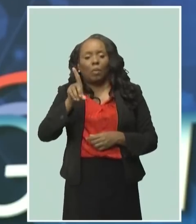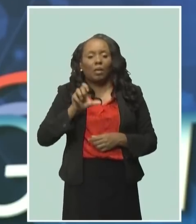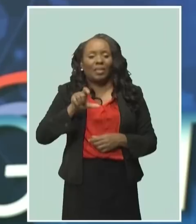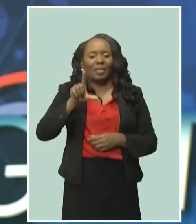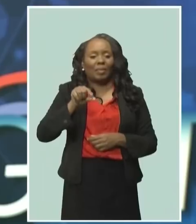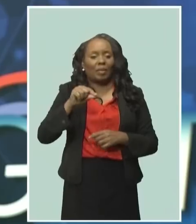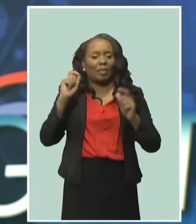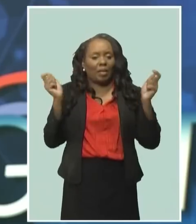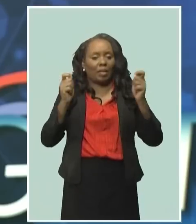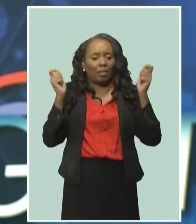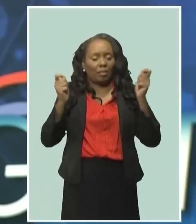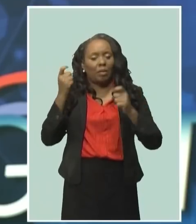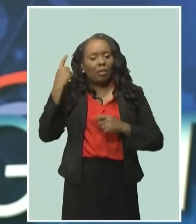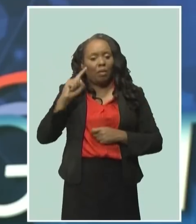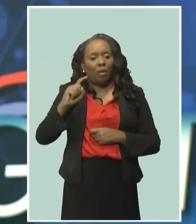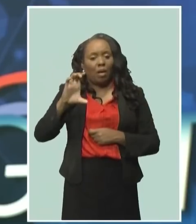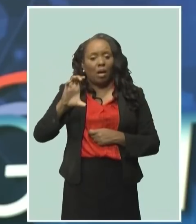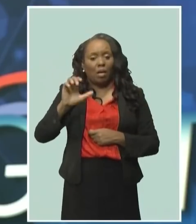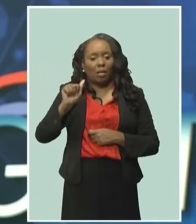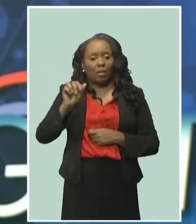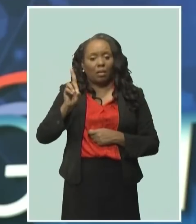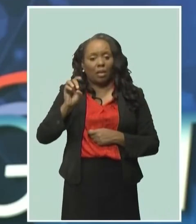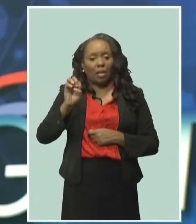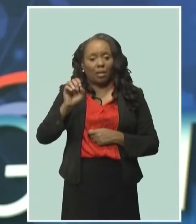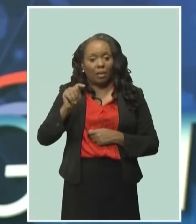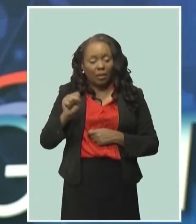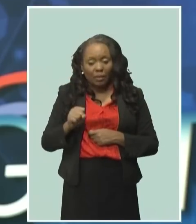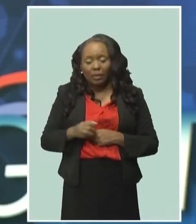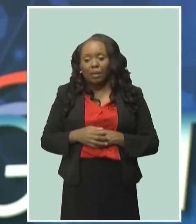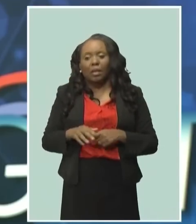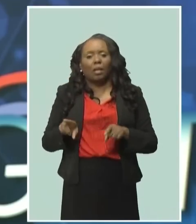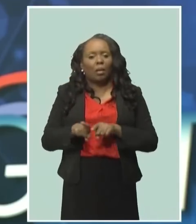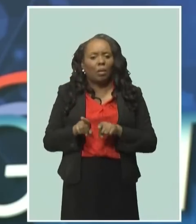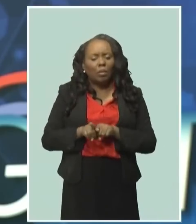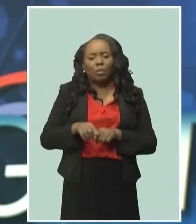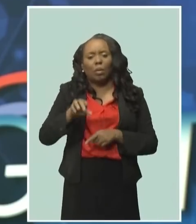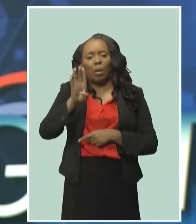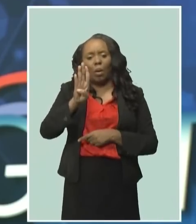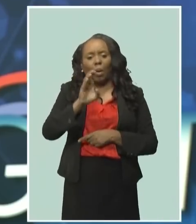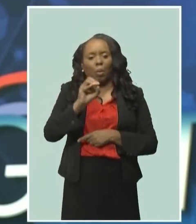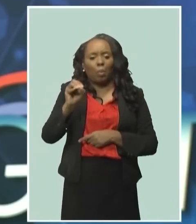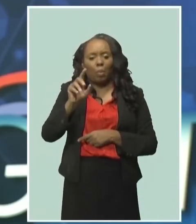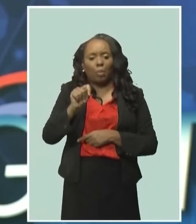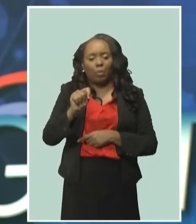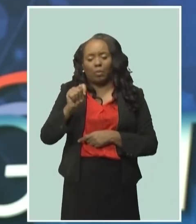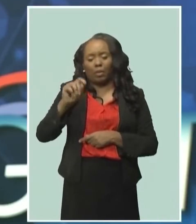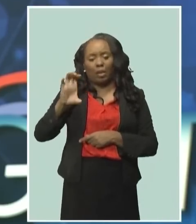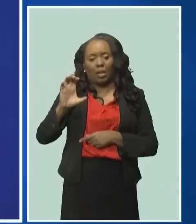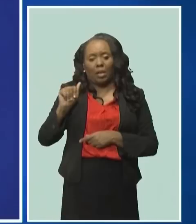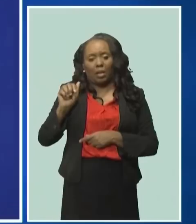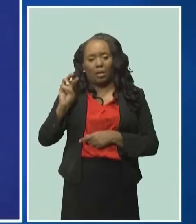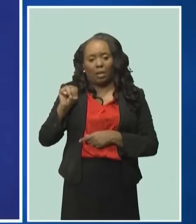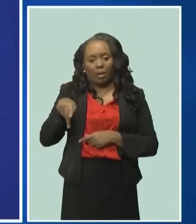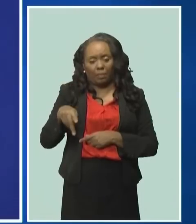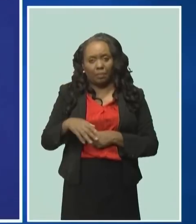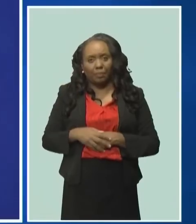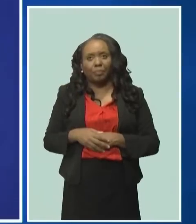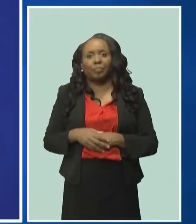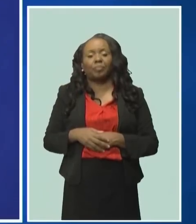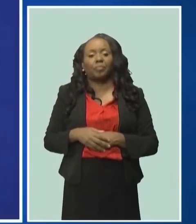Cadet Corps. He's underscored the importance of the BDF's role locally and regionally. We've also